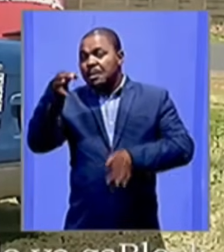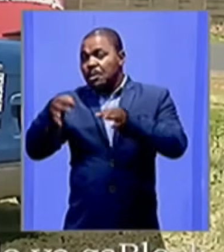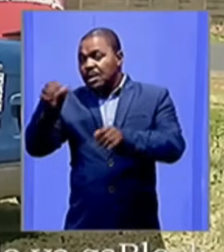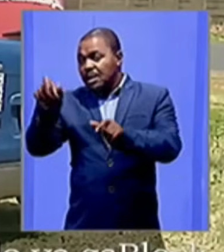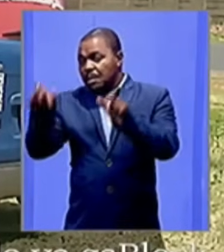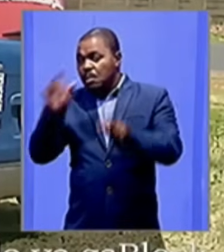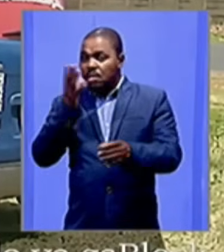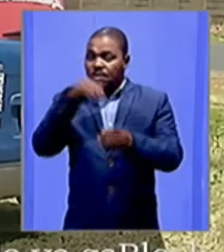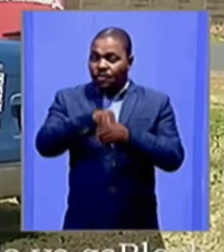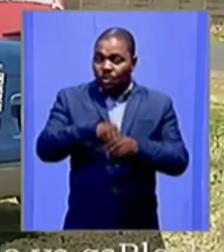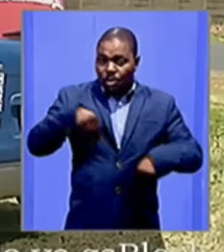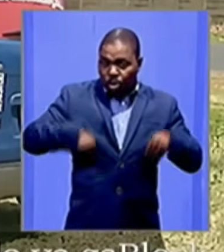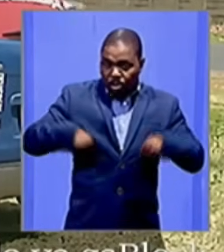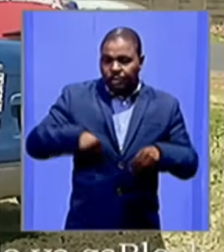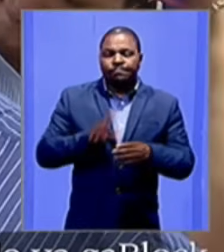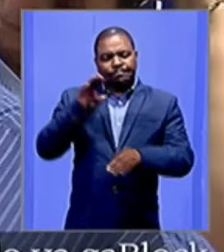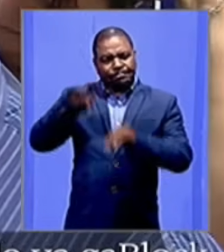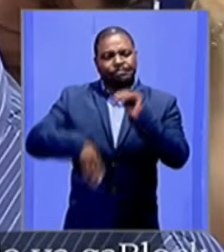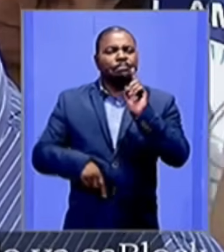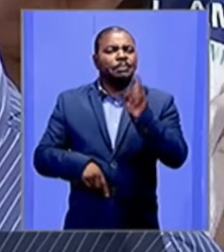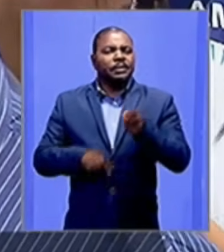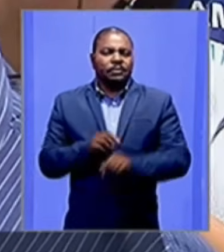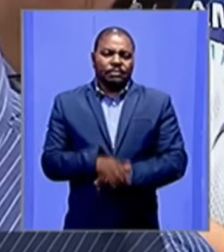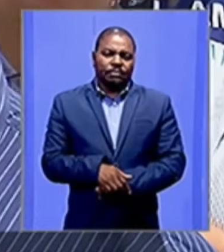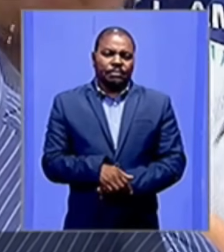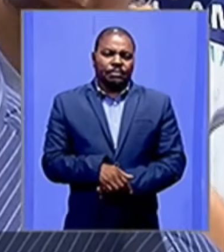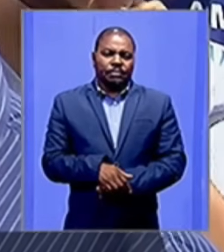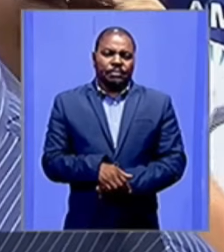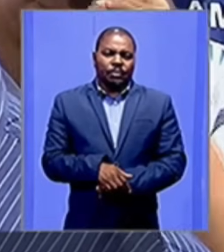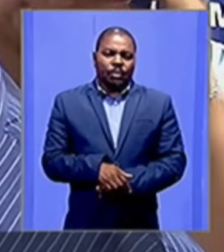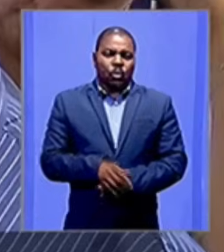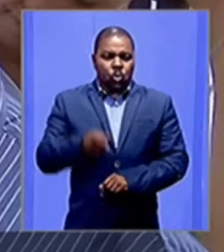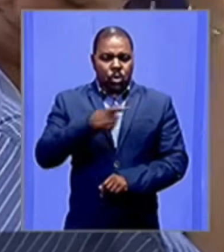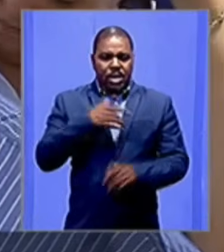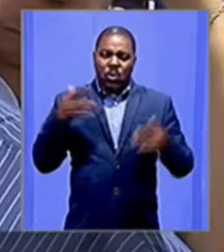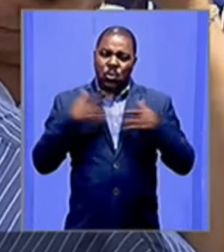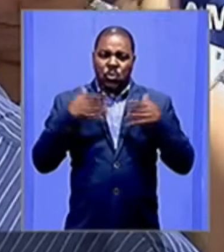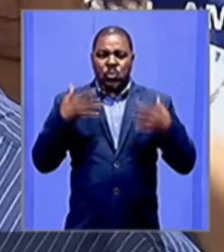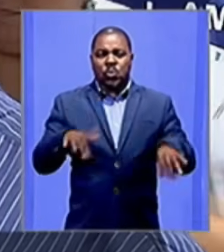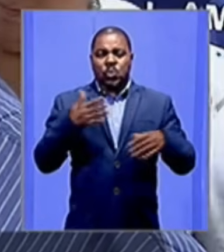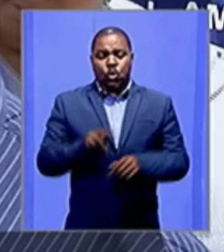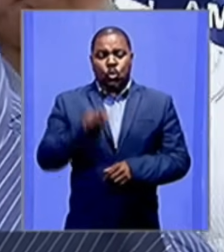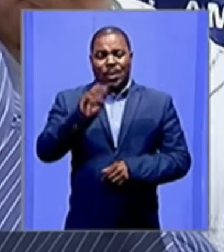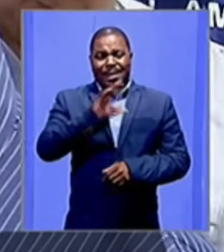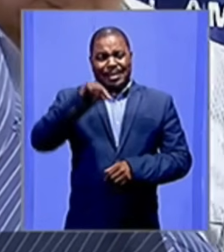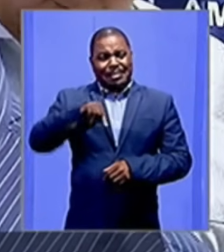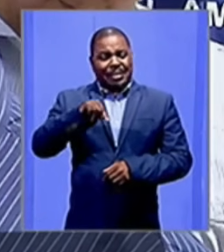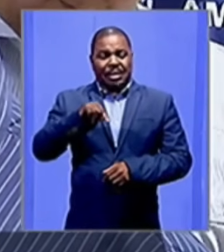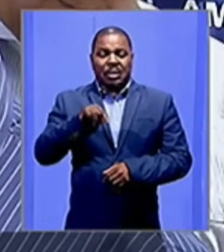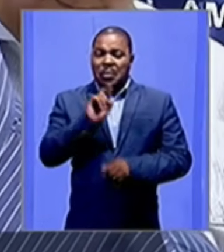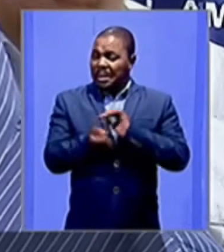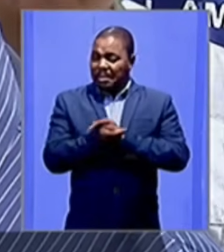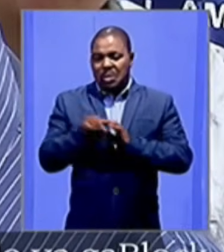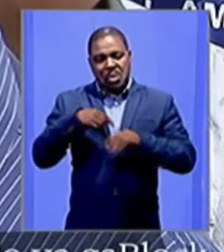ba amehang diketsong tsa bobodu. We are extremely concerned about what happened in the Northern Cape, but we are